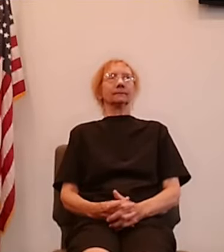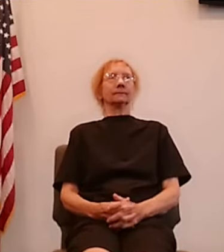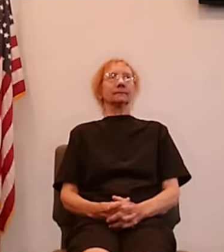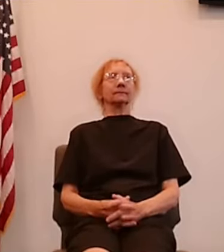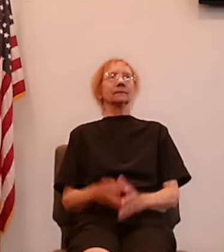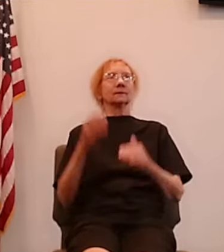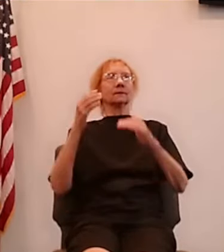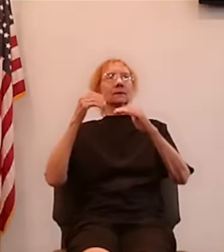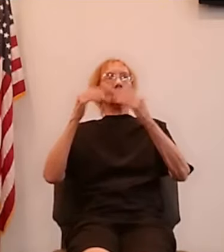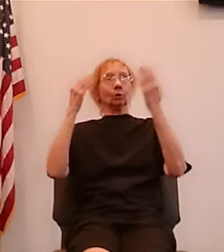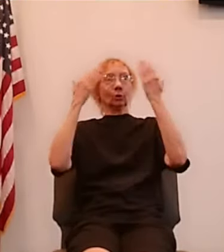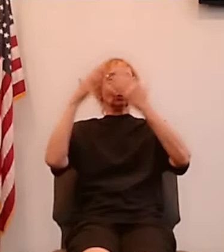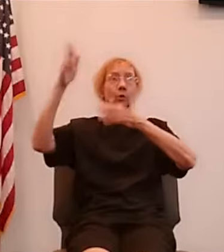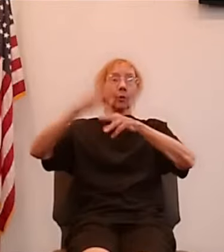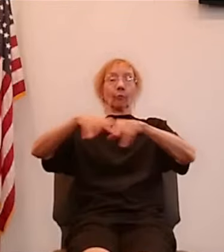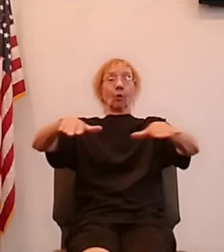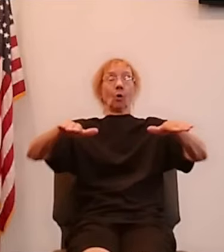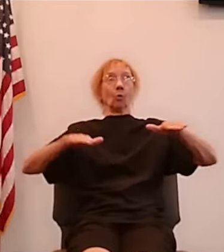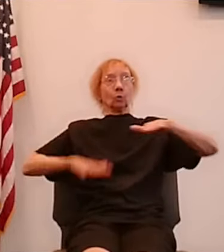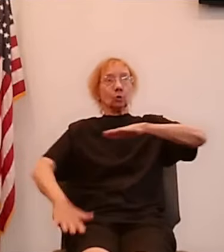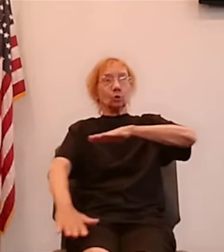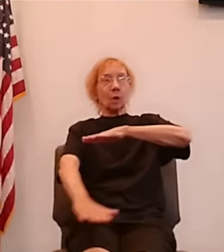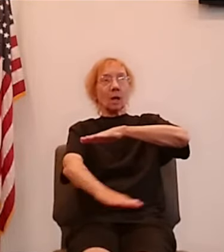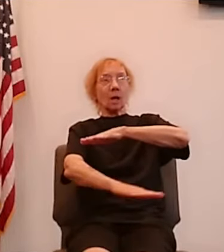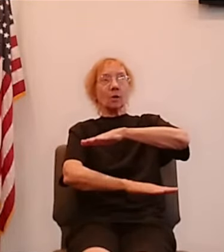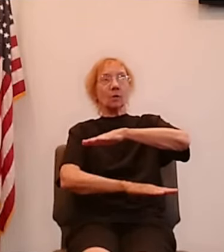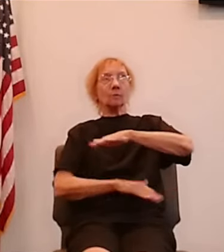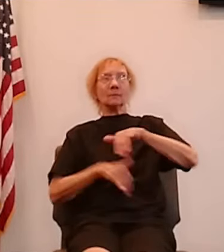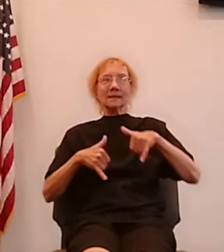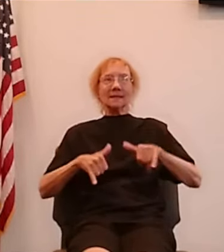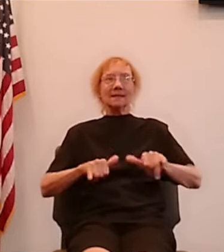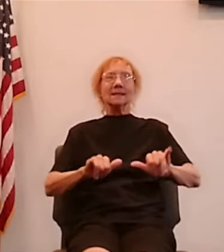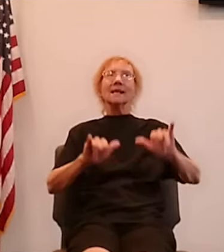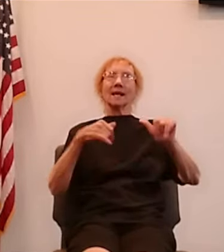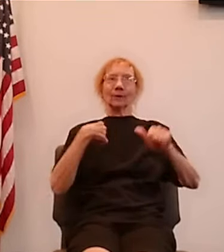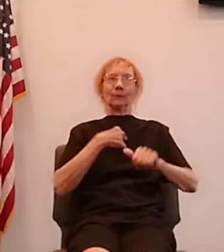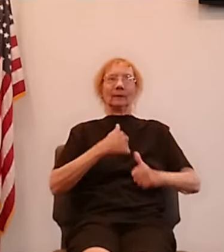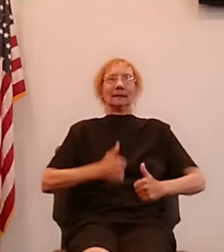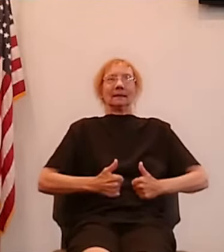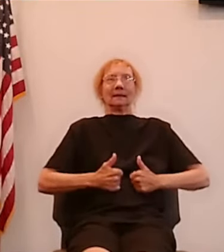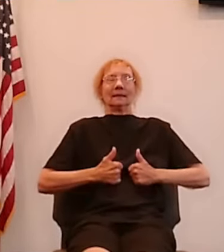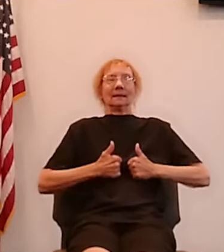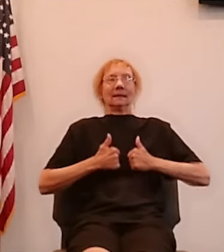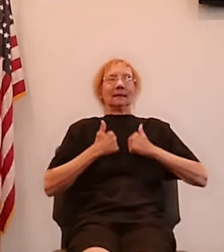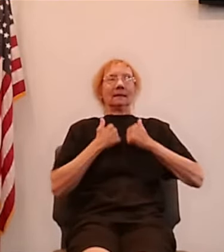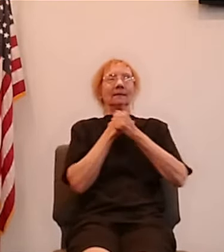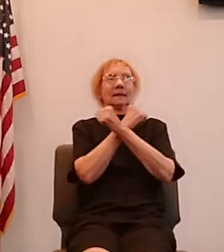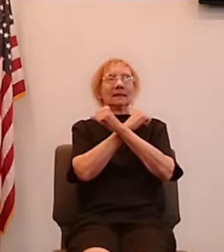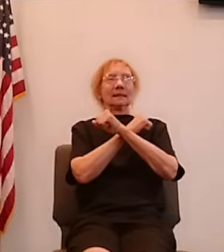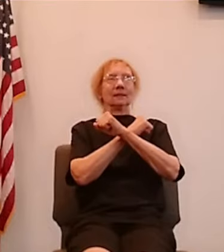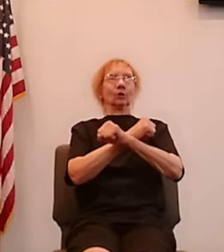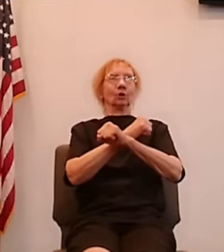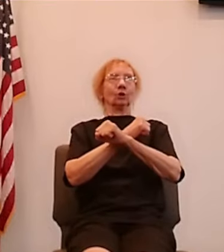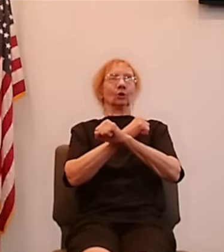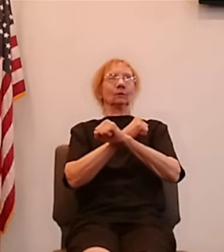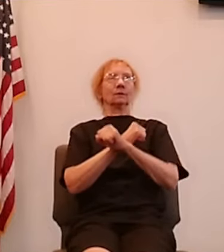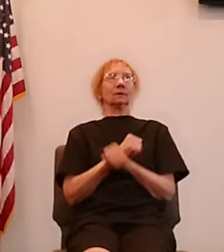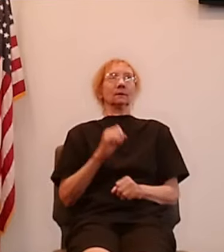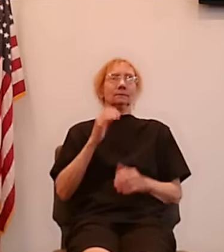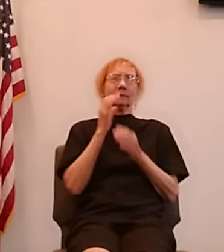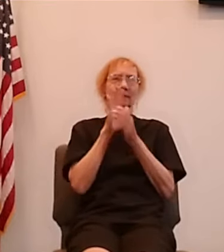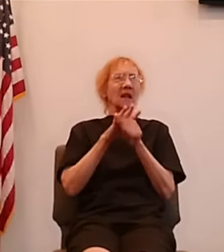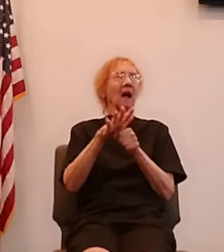Under the shadow of thy throne, thy saints have dwelt secure.